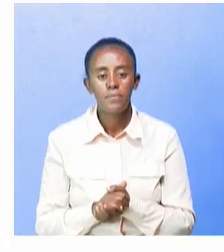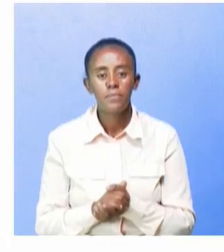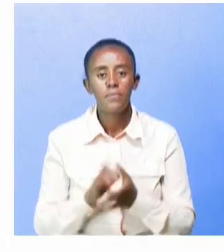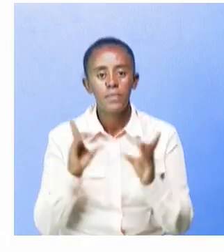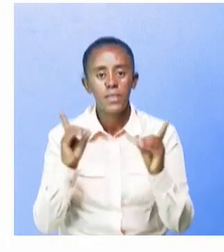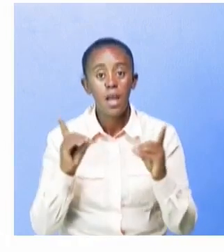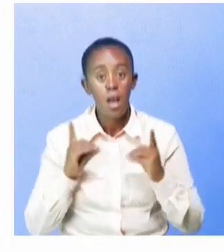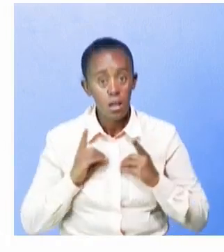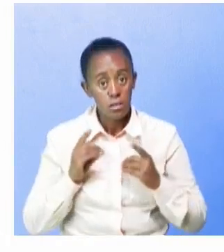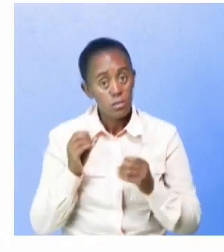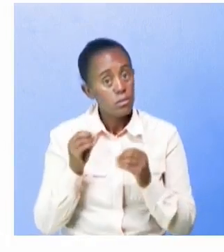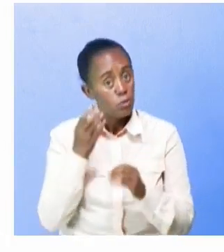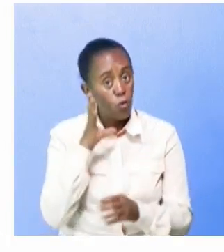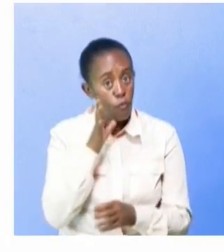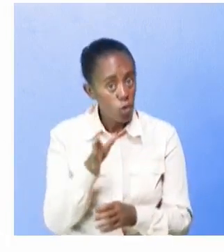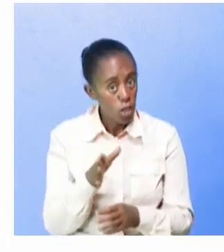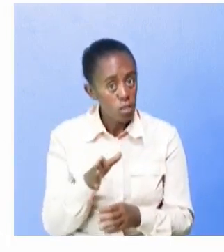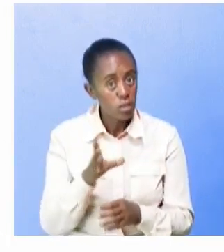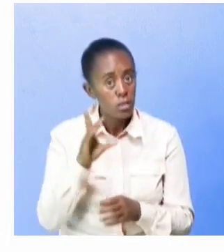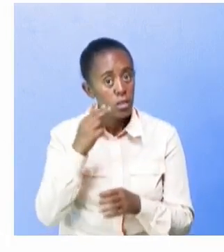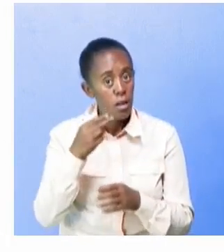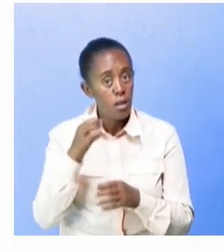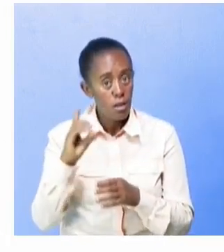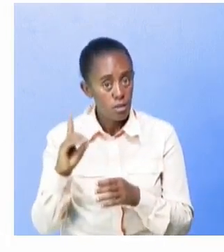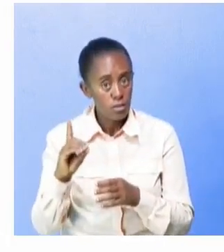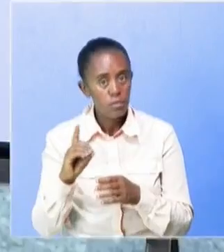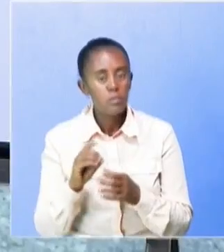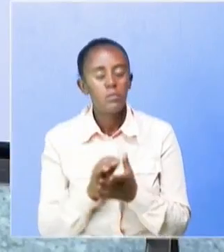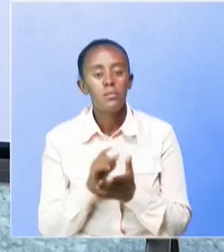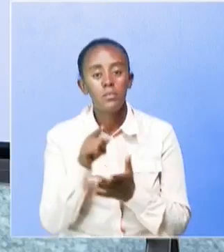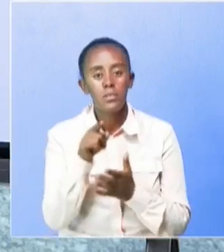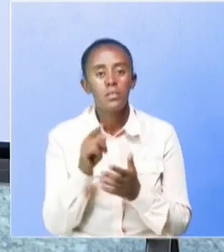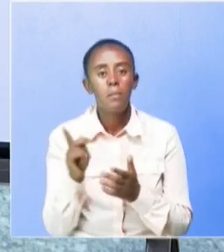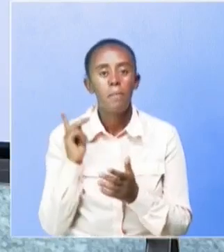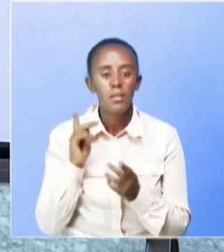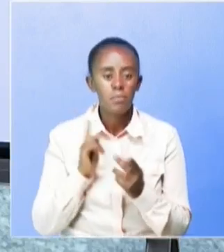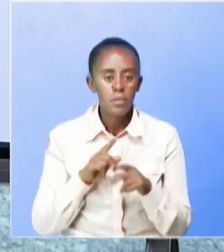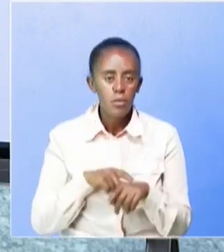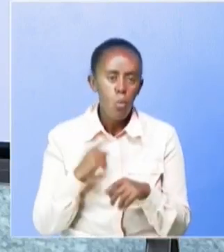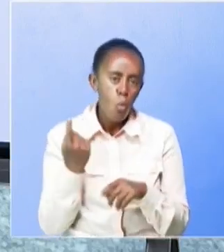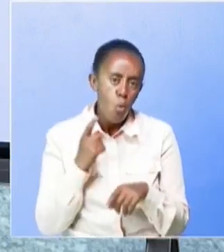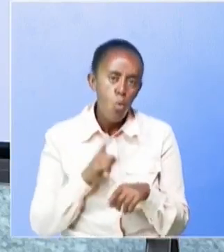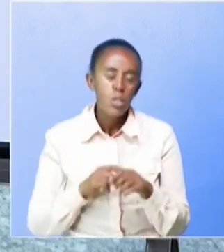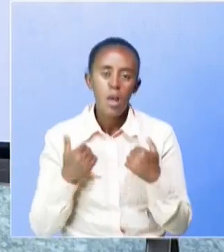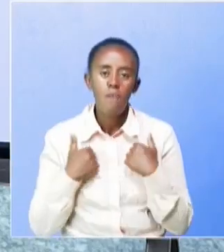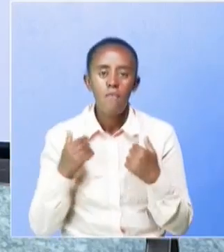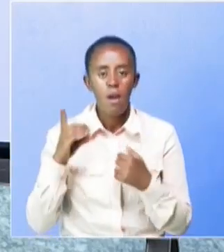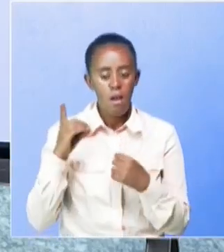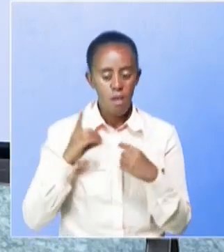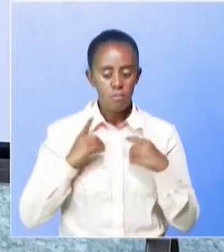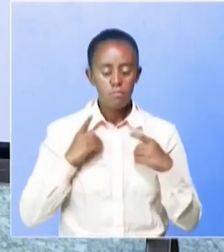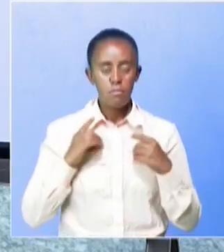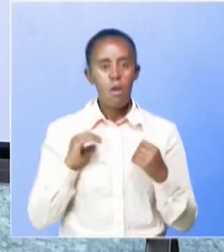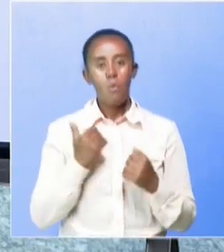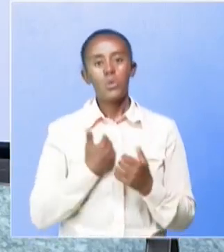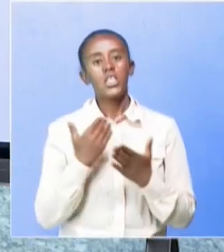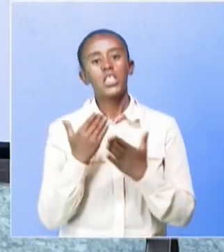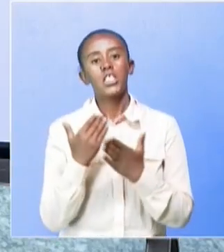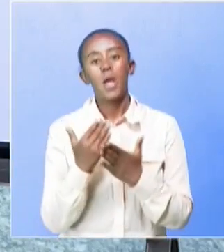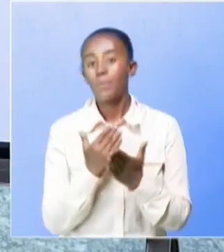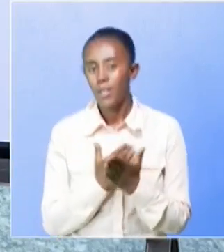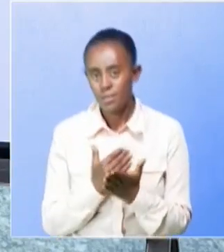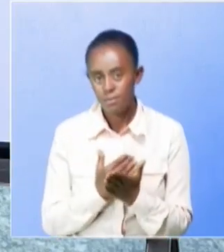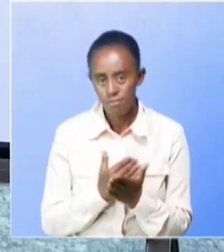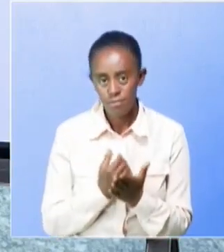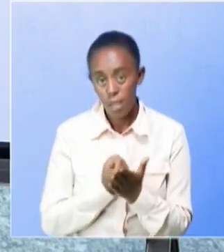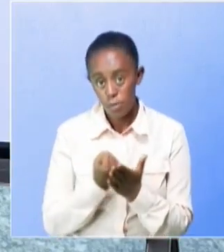had, don't forget, this is the form of the past perfect. We always have had after our subject, and